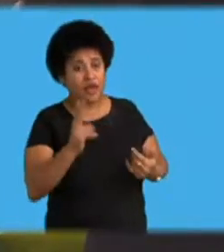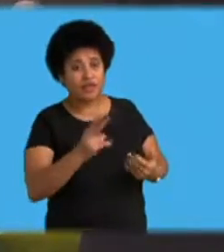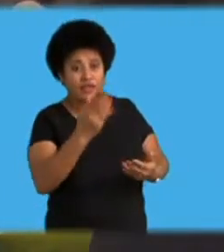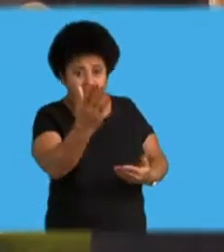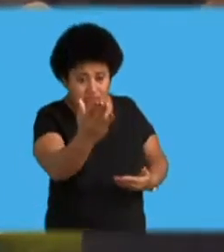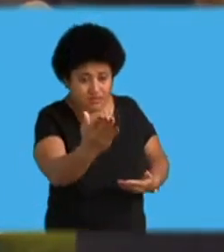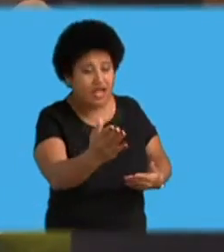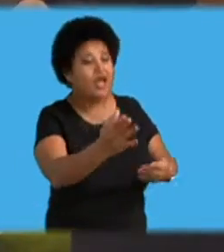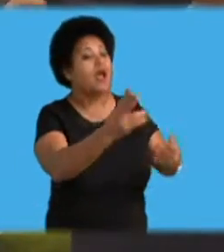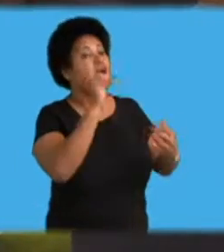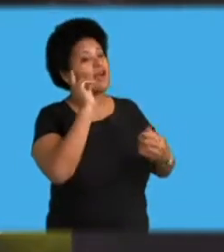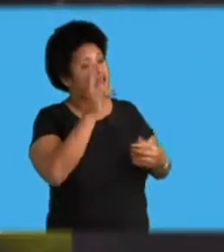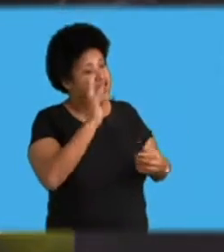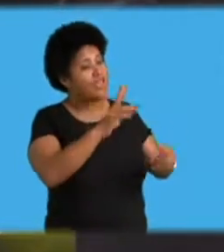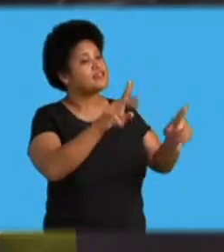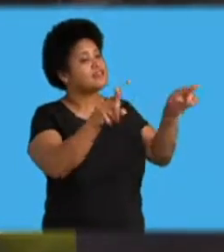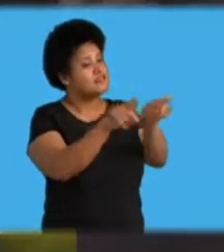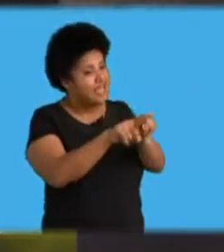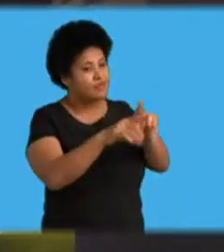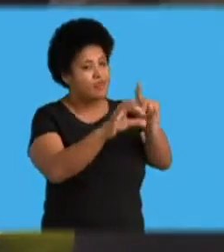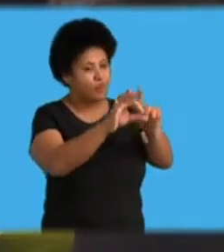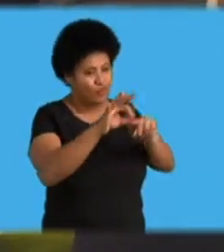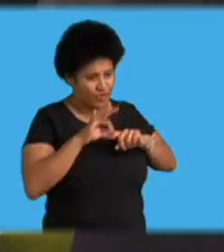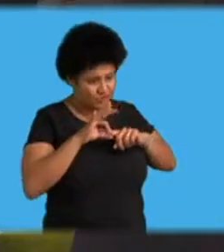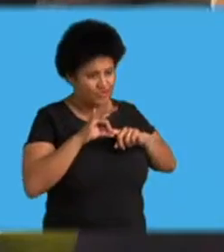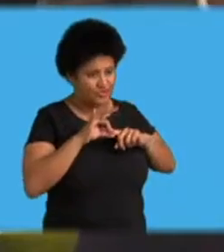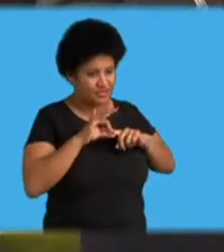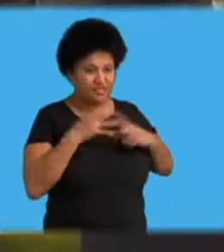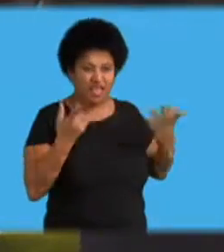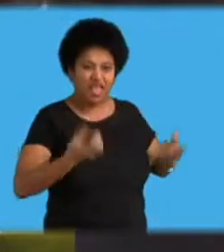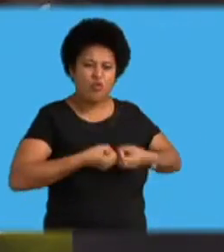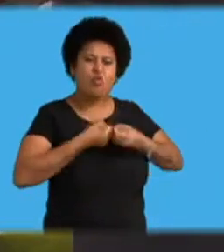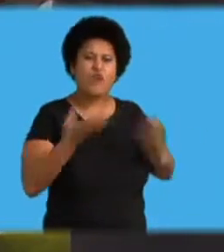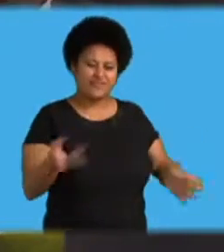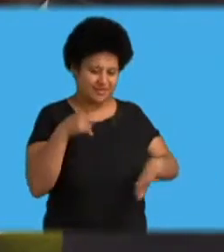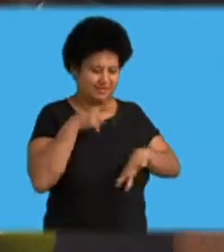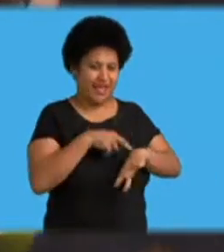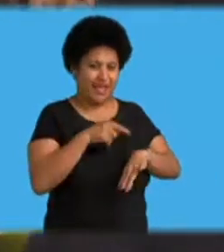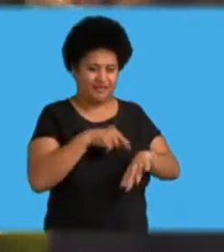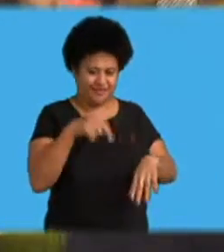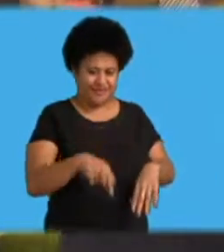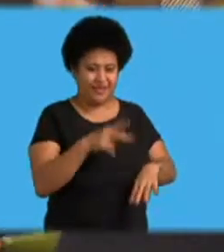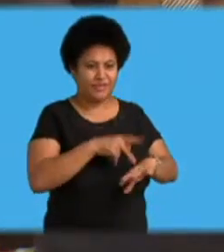asking the same question. Madam Speaker, this is how they're wasting parliamentary time.